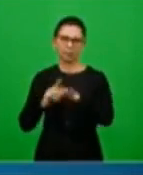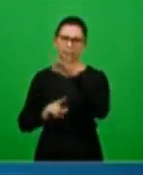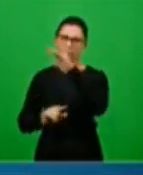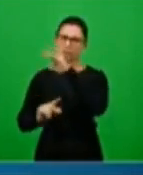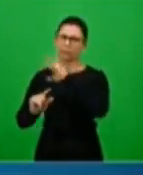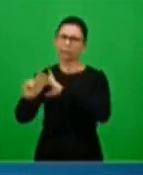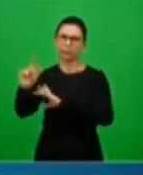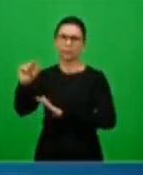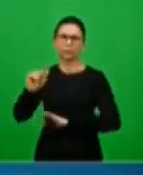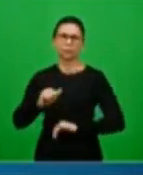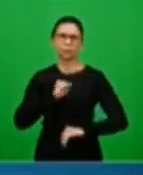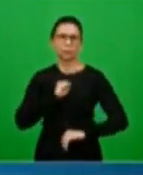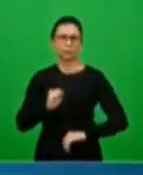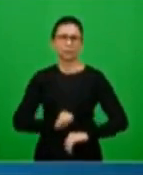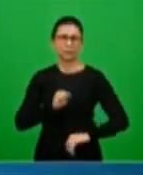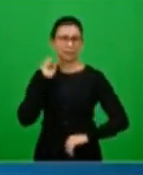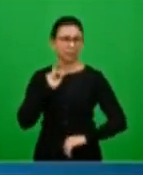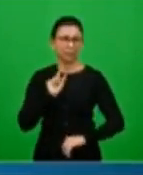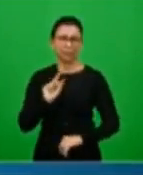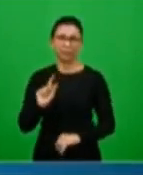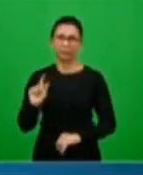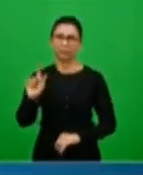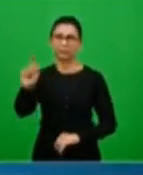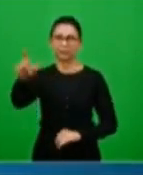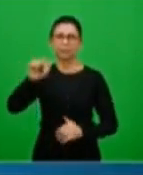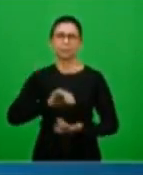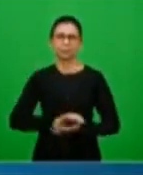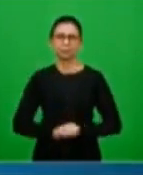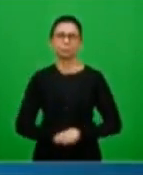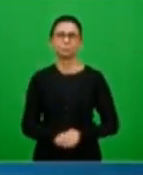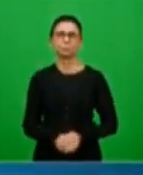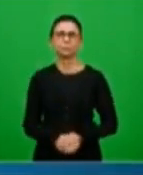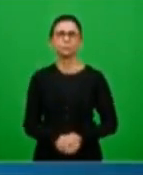doesn't have beginning or end. He comes from eternity to eternity,